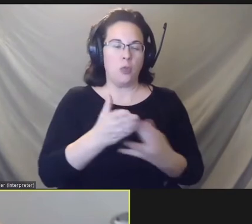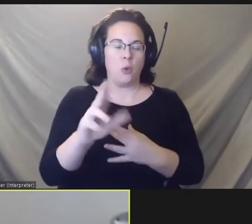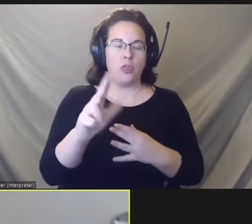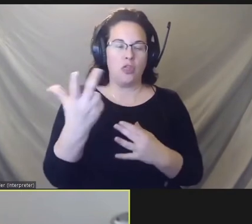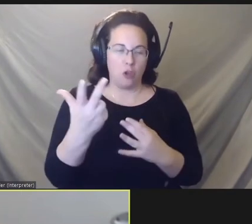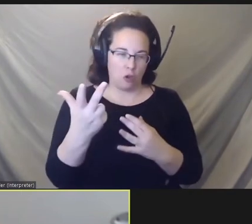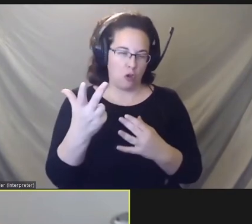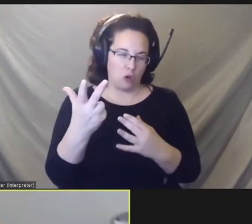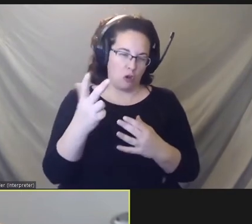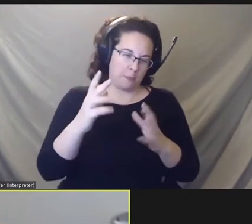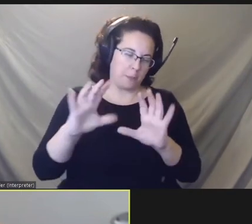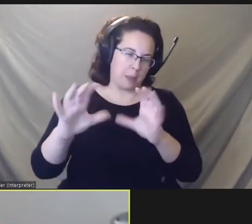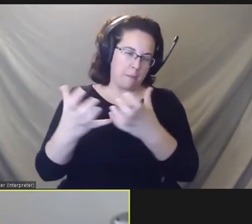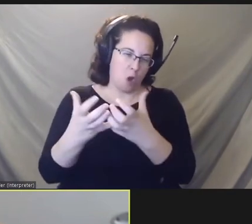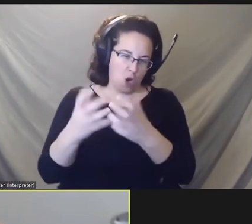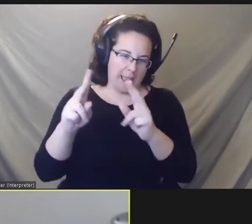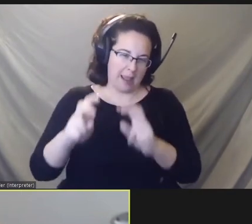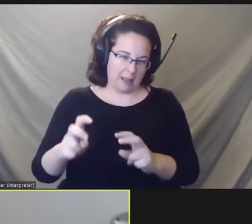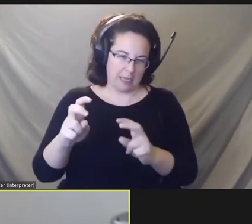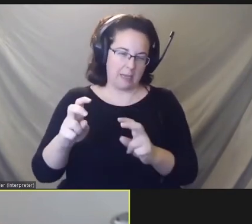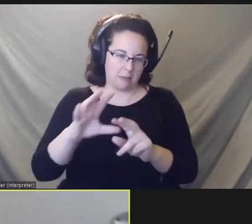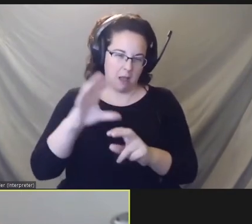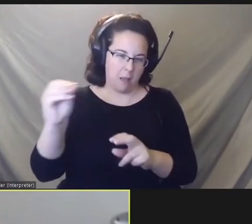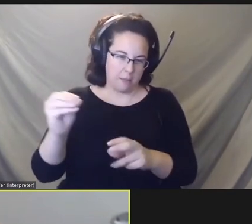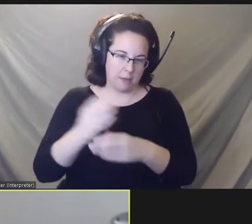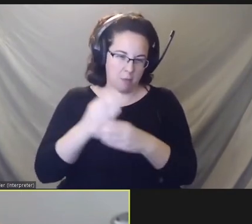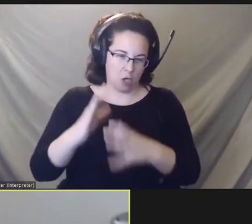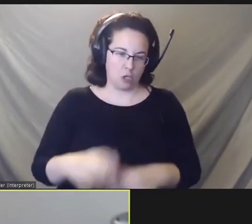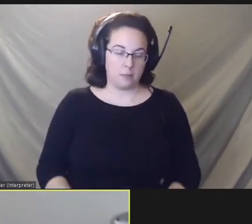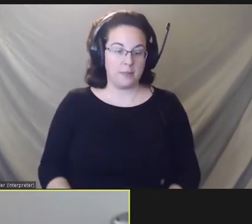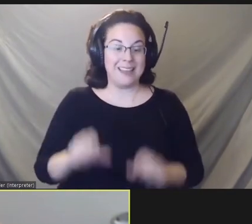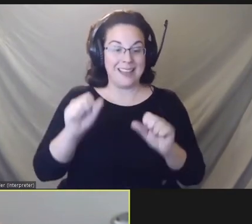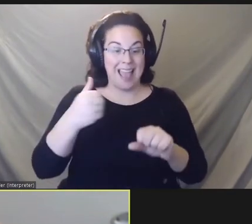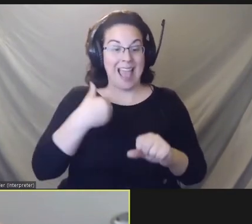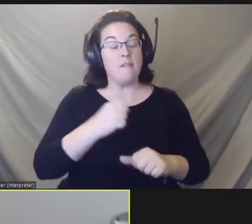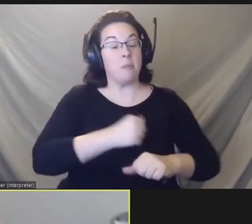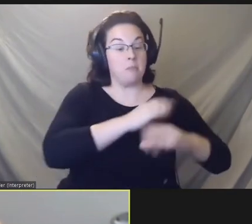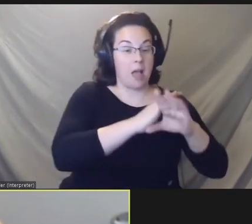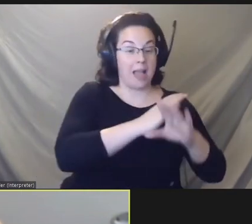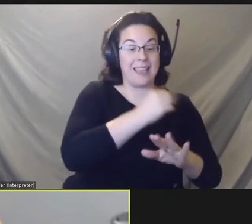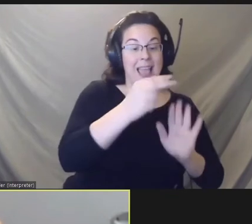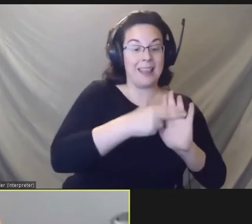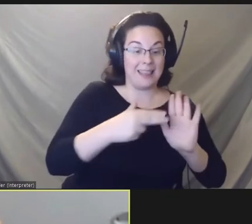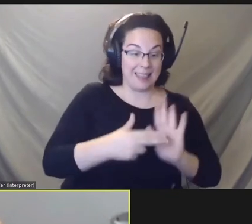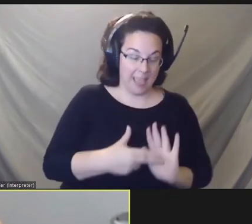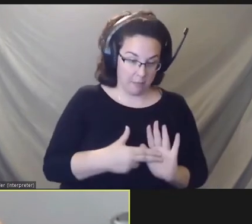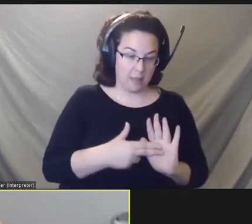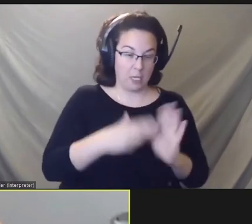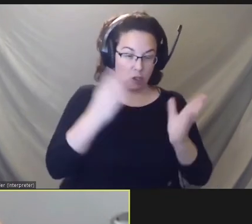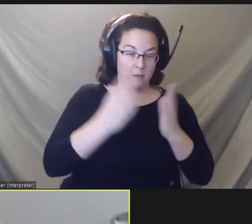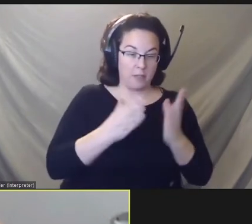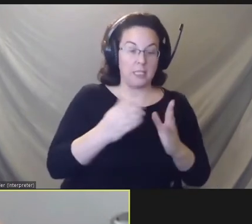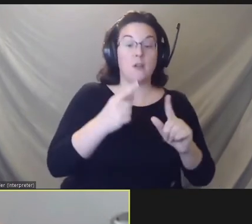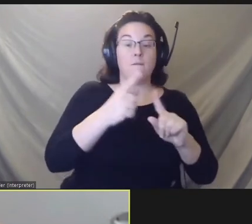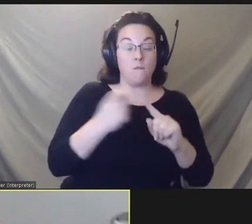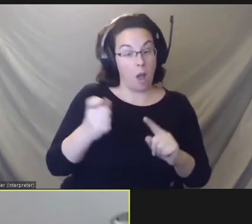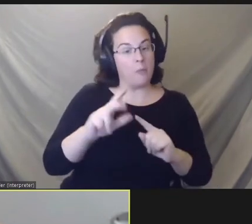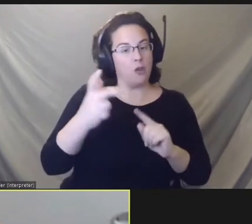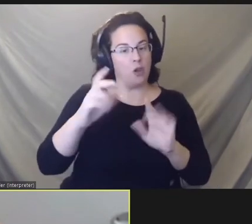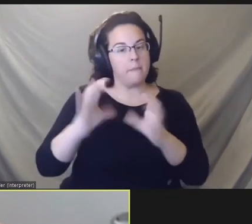company partner. Consumers can also obtain call blocking and labeling services directly from such third-party analytics